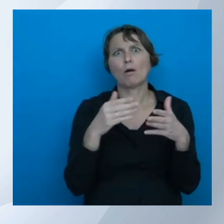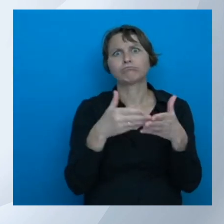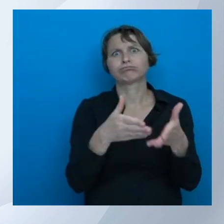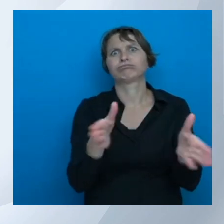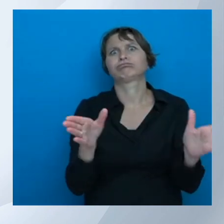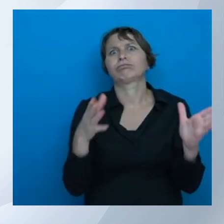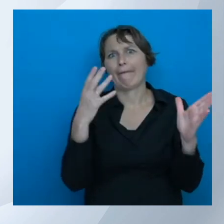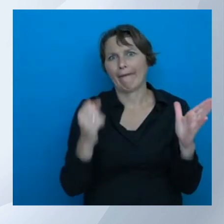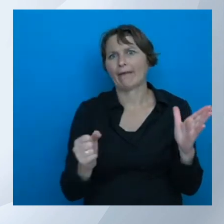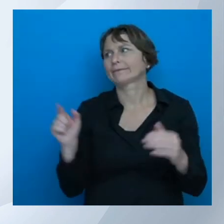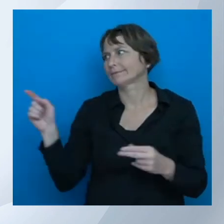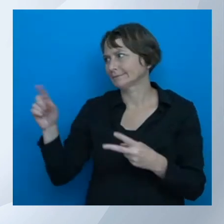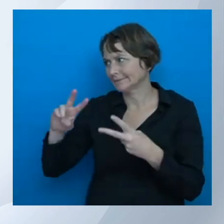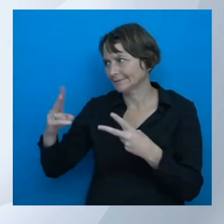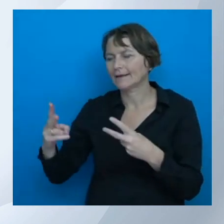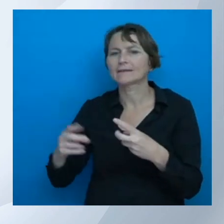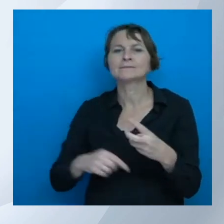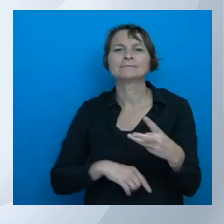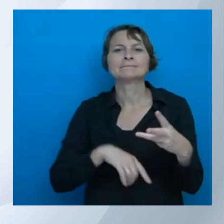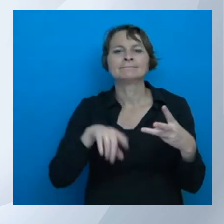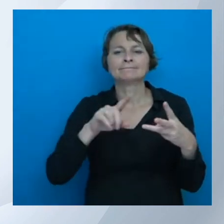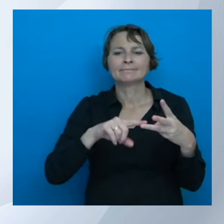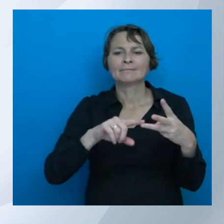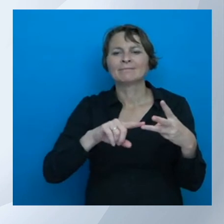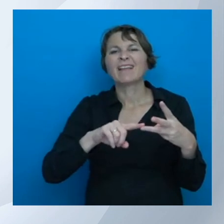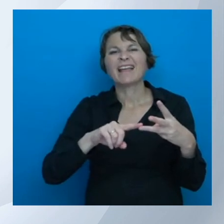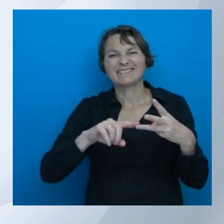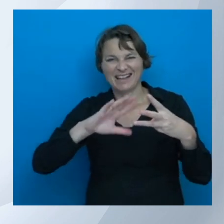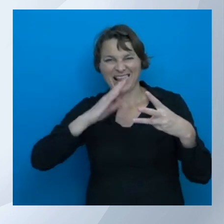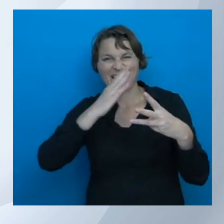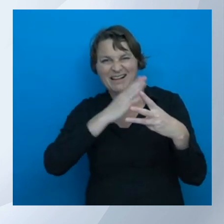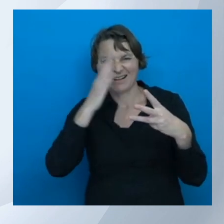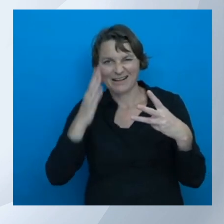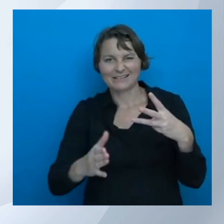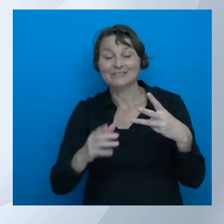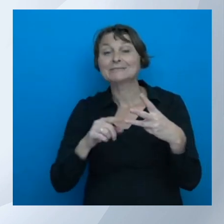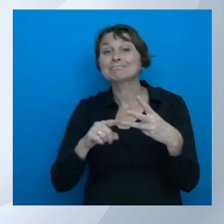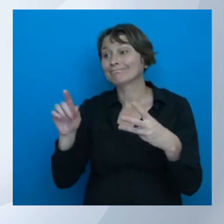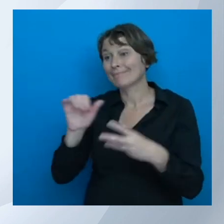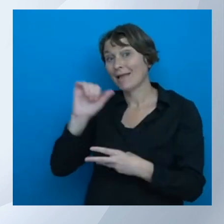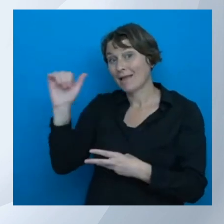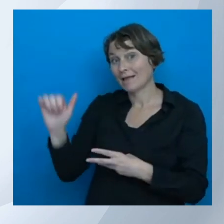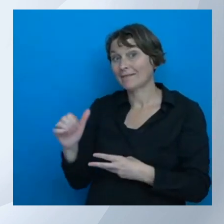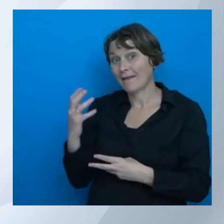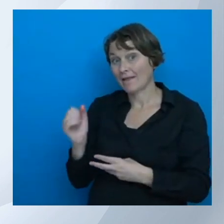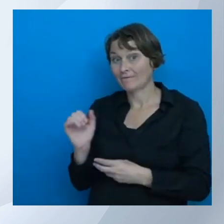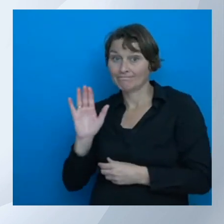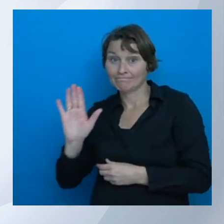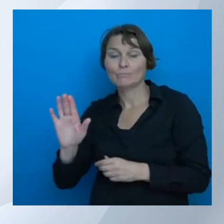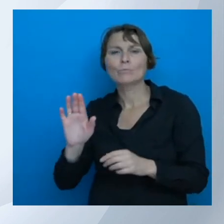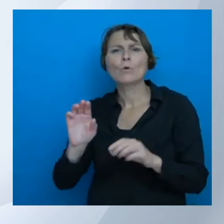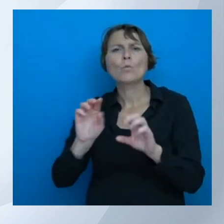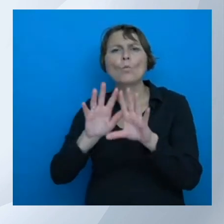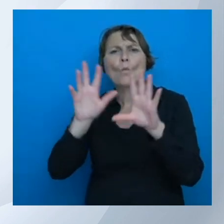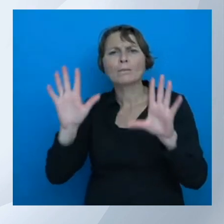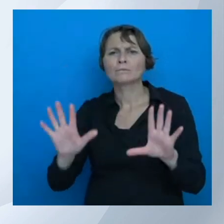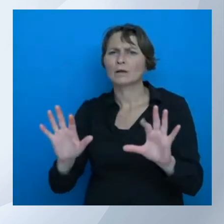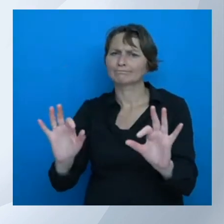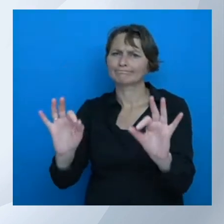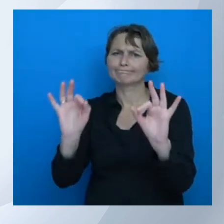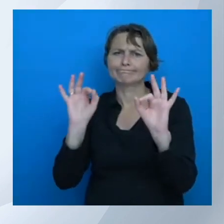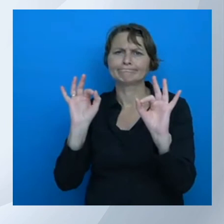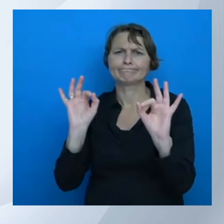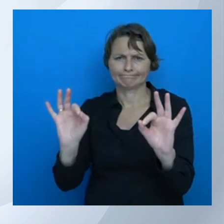documentation page about that. And finally, Azure actually have on the website a great section about